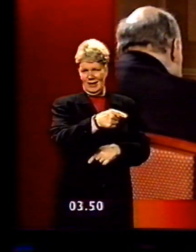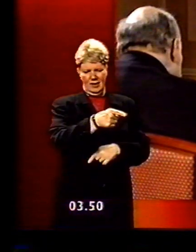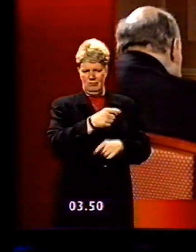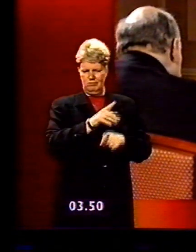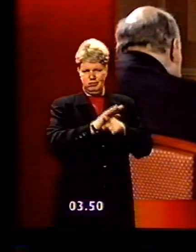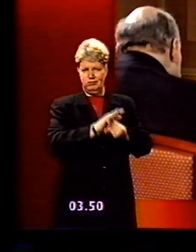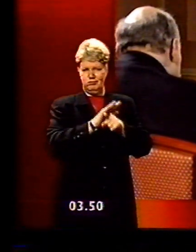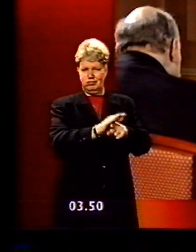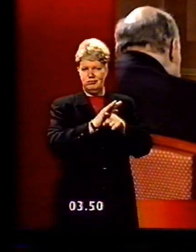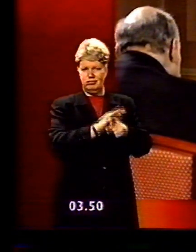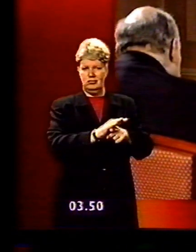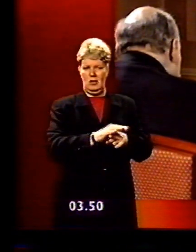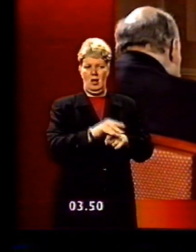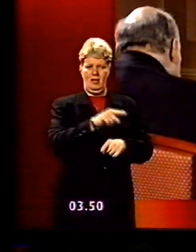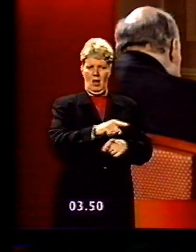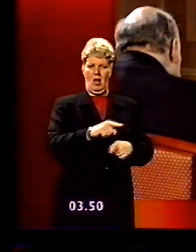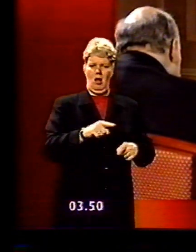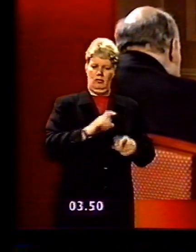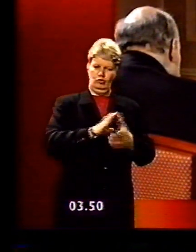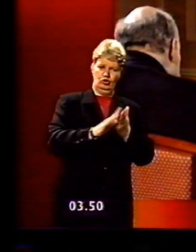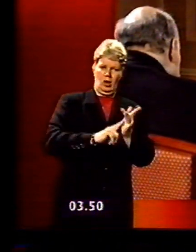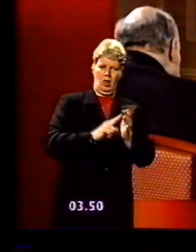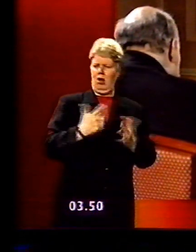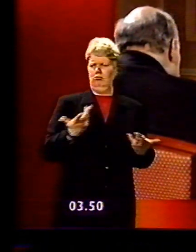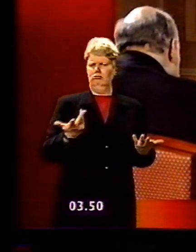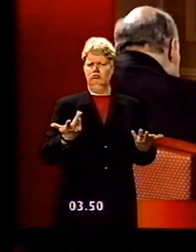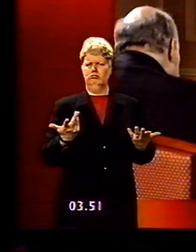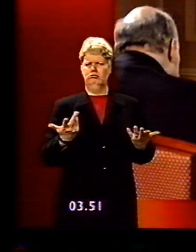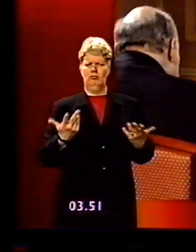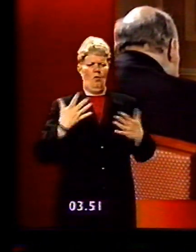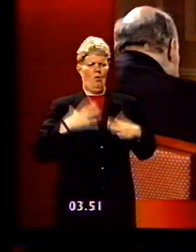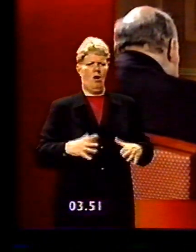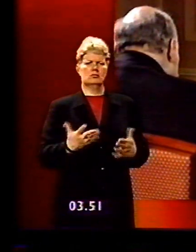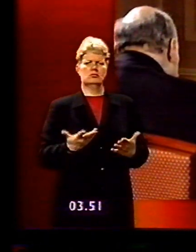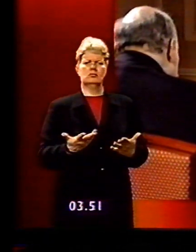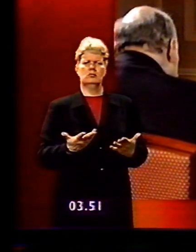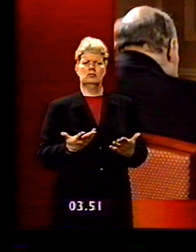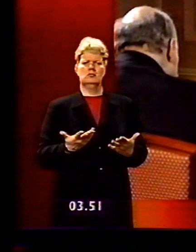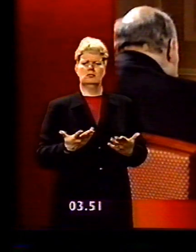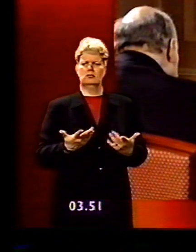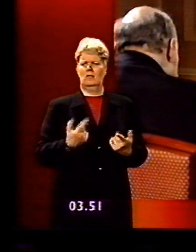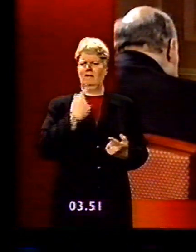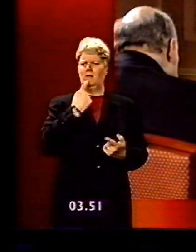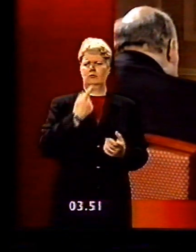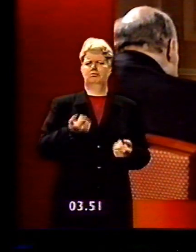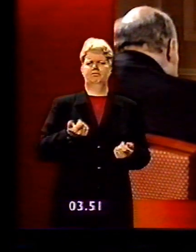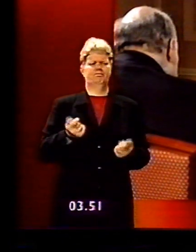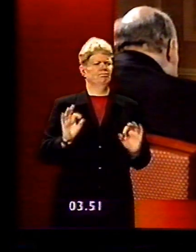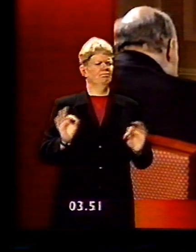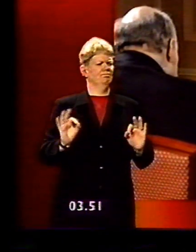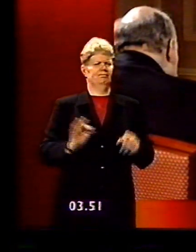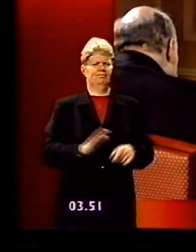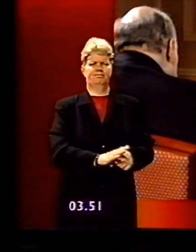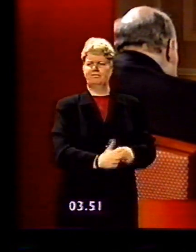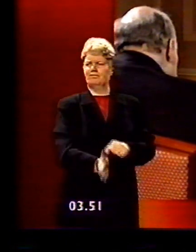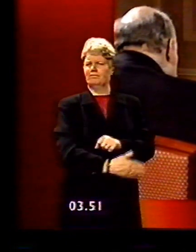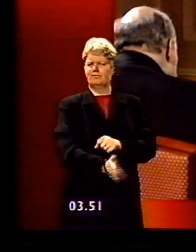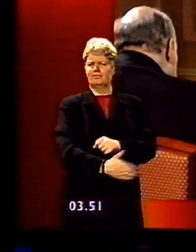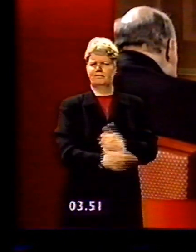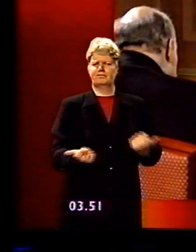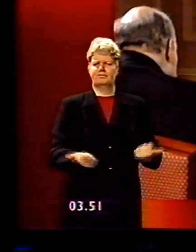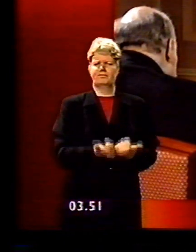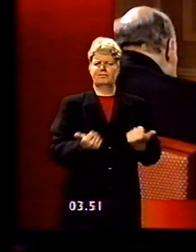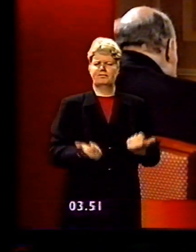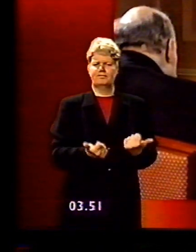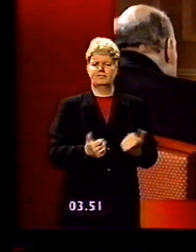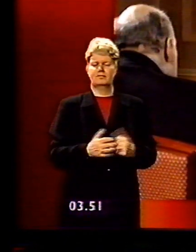happen, they were also eager not to have very much information about Charles Horman and Frank Tarugi come back to the United